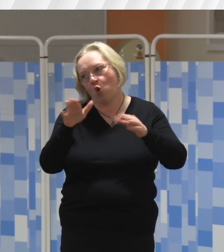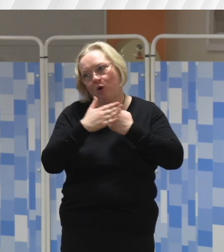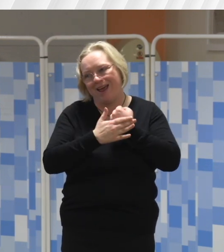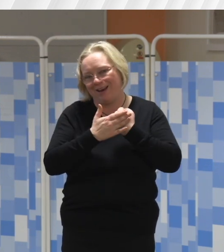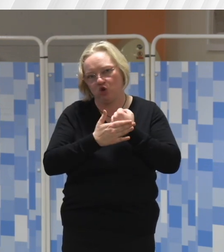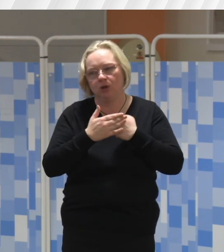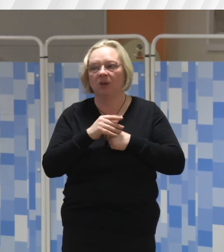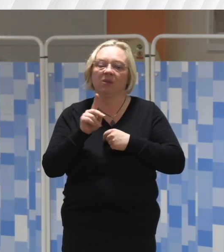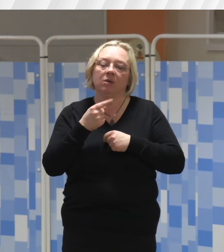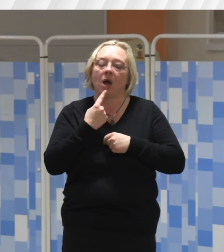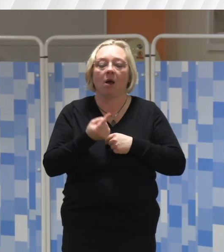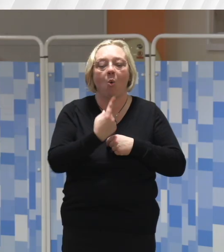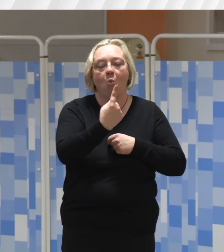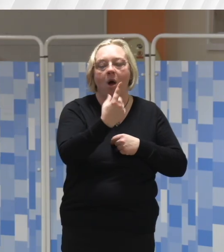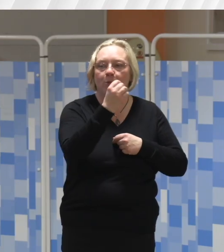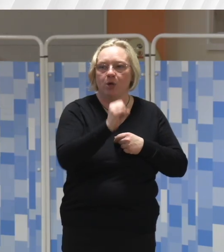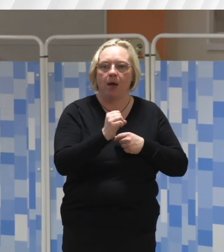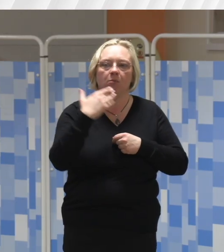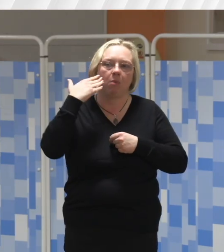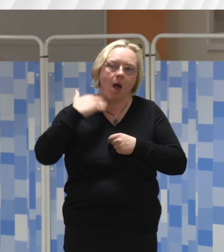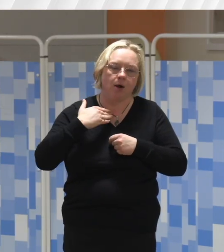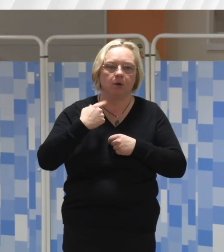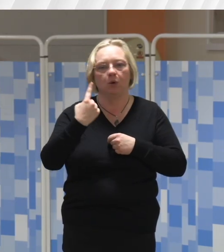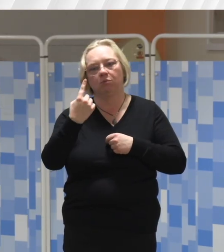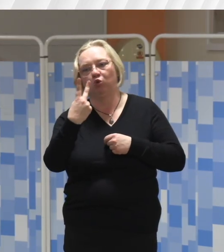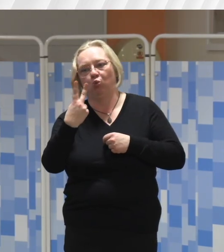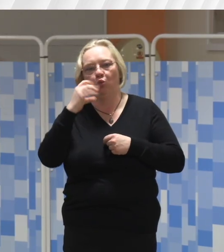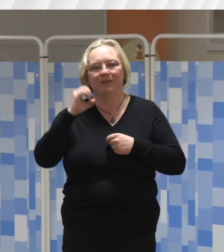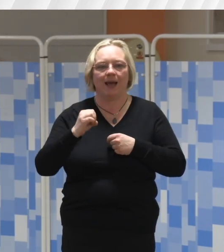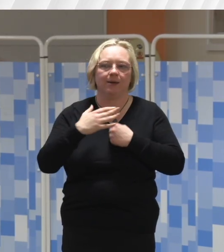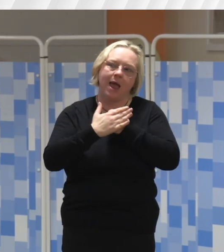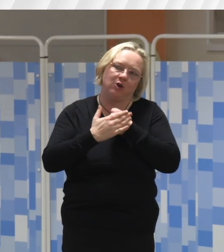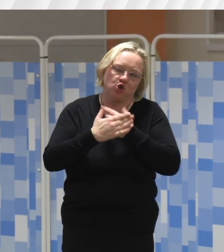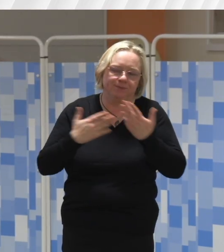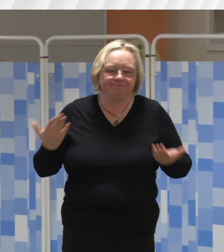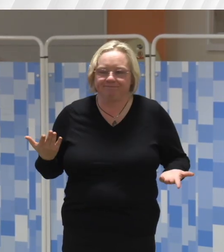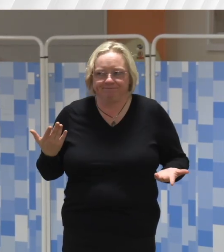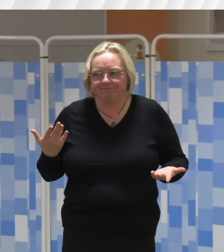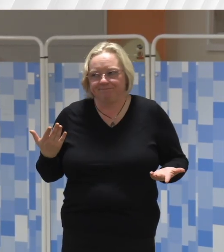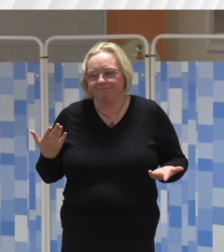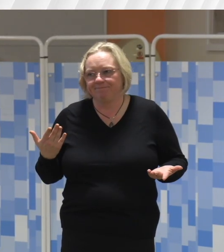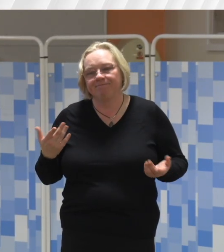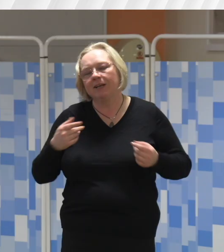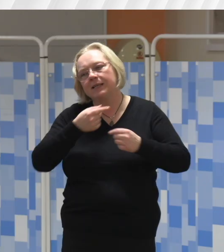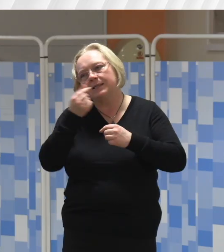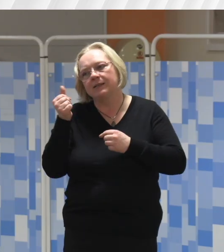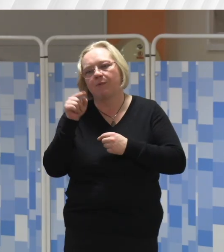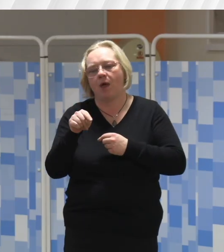like 1% of black and 2% of Asian, but I think some of it's cultural,